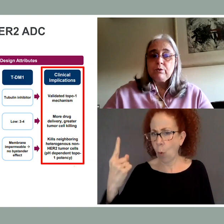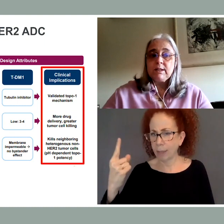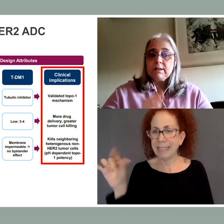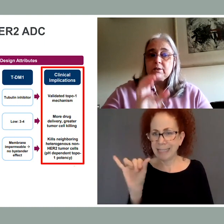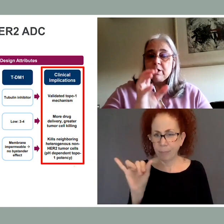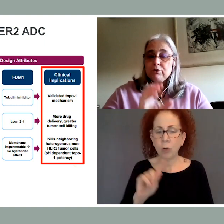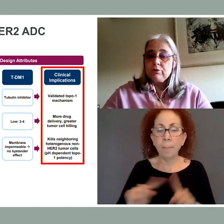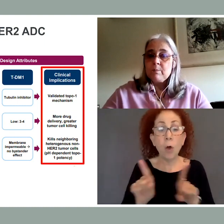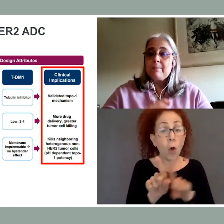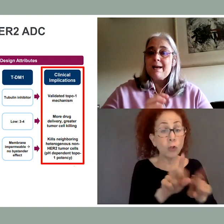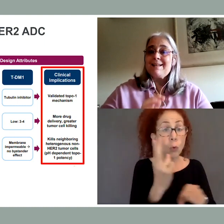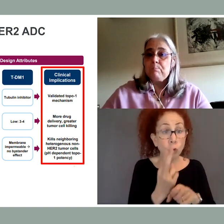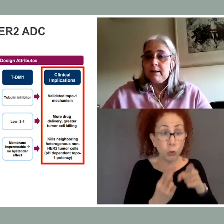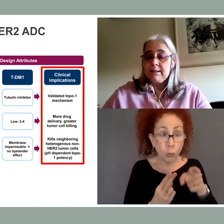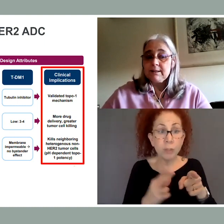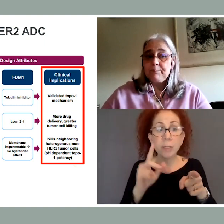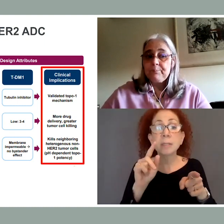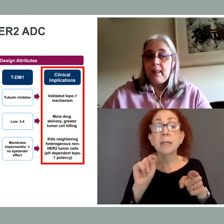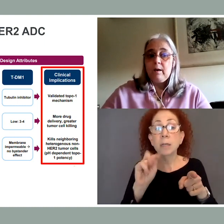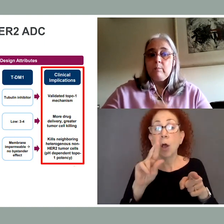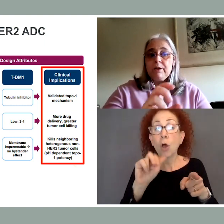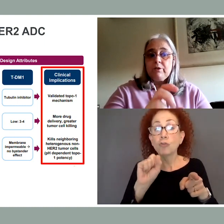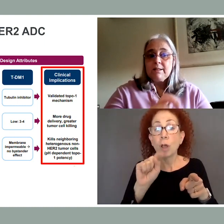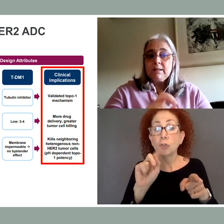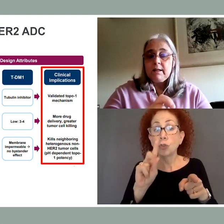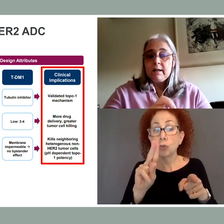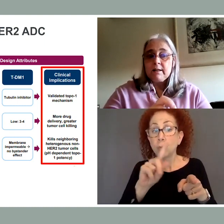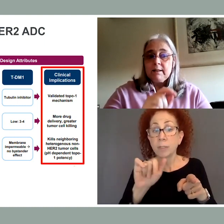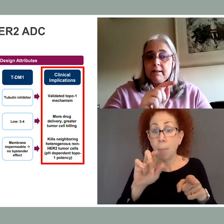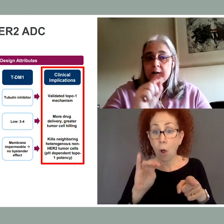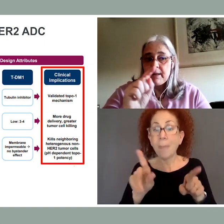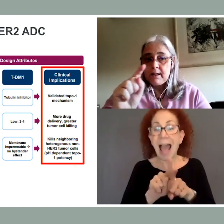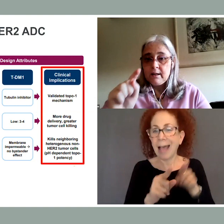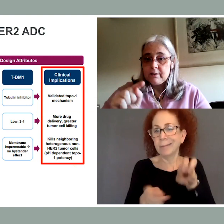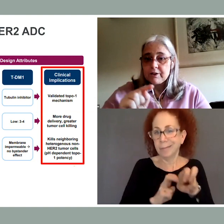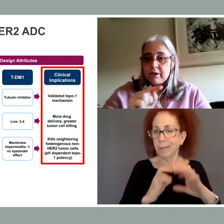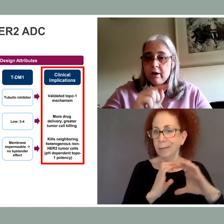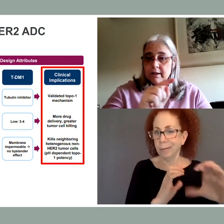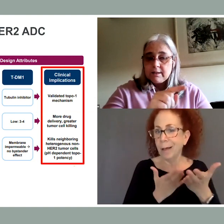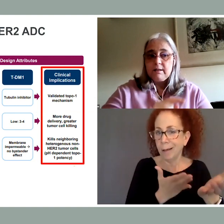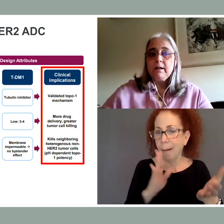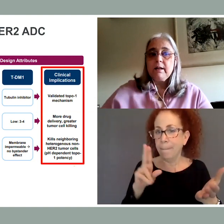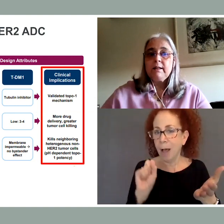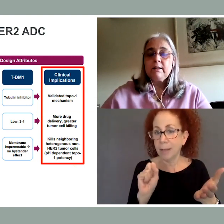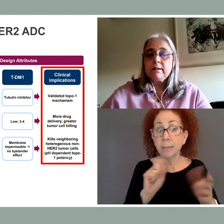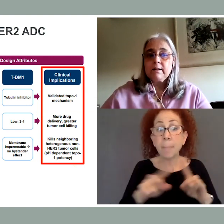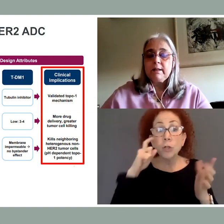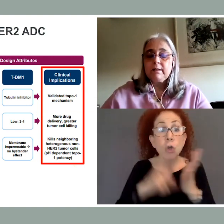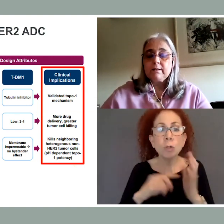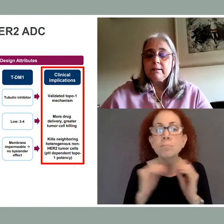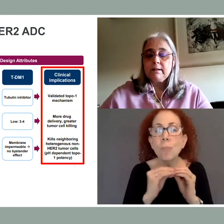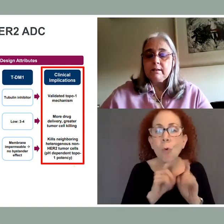also uses Trastuzumab as a bus, but you can see there that there are many other stars in